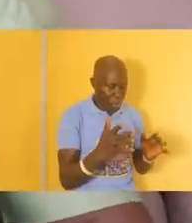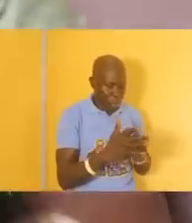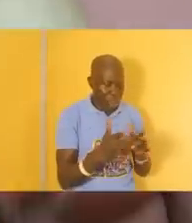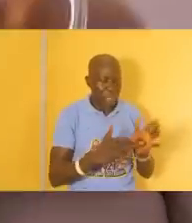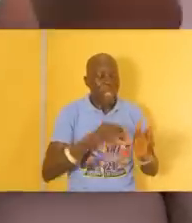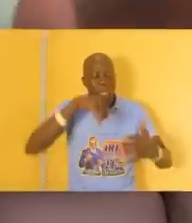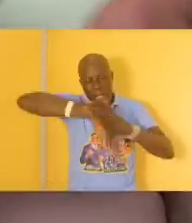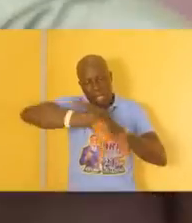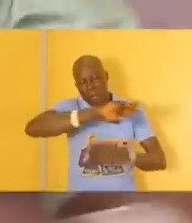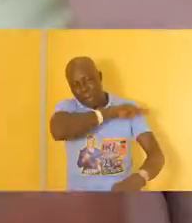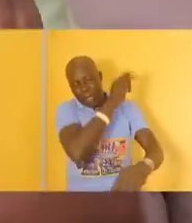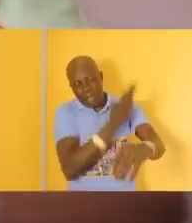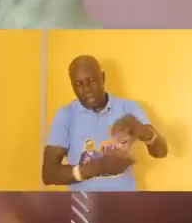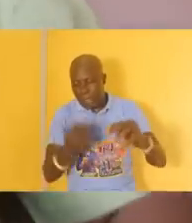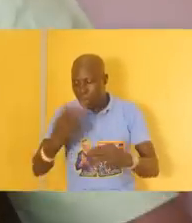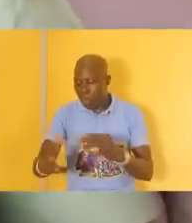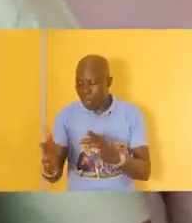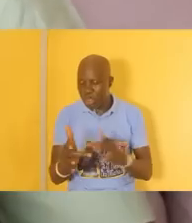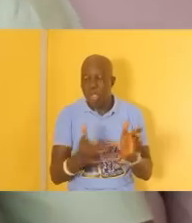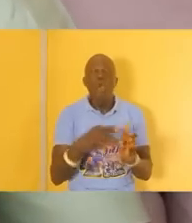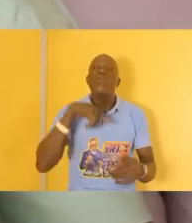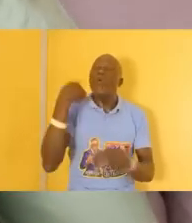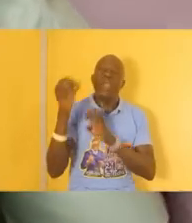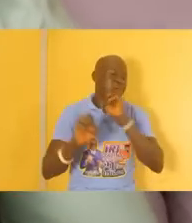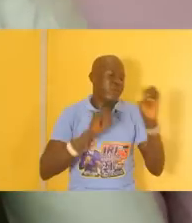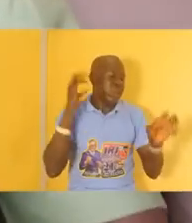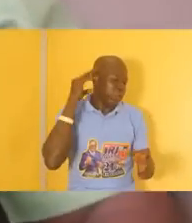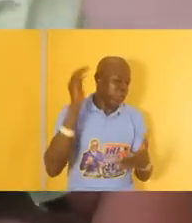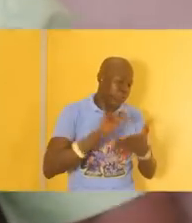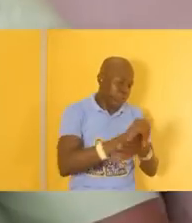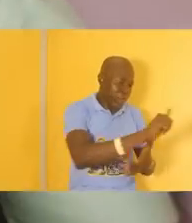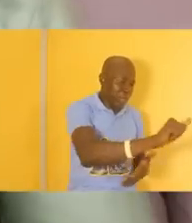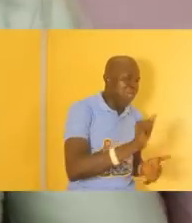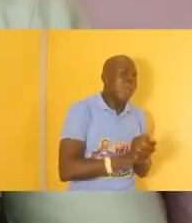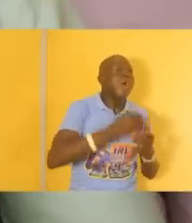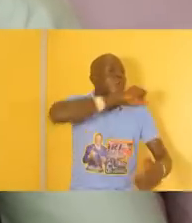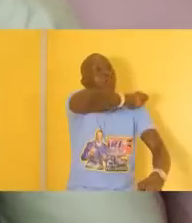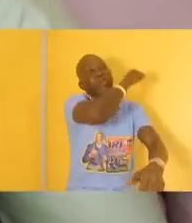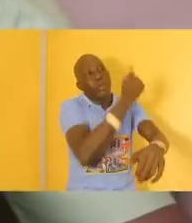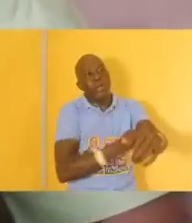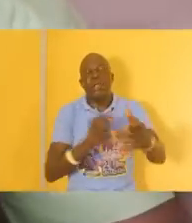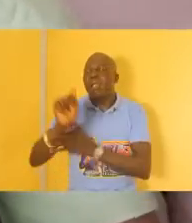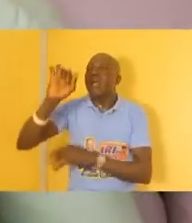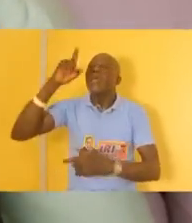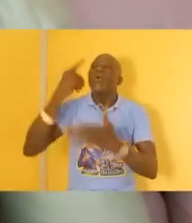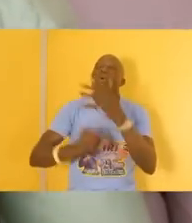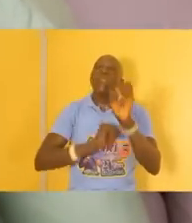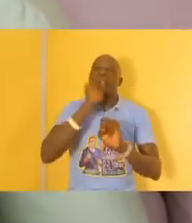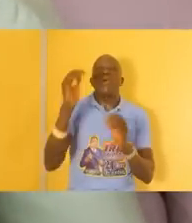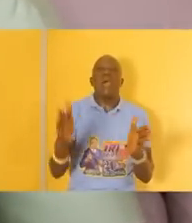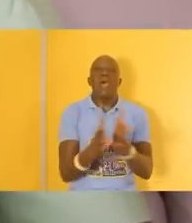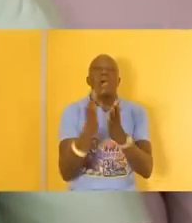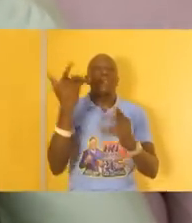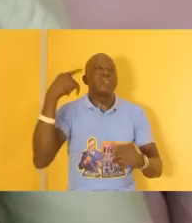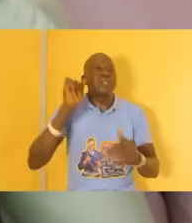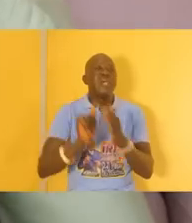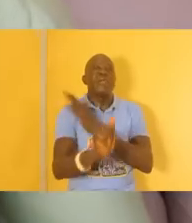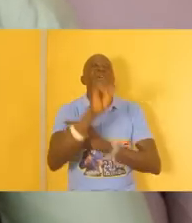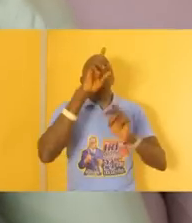your position. You will do the zeal of my God. You don't diminish